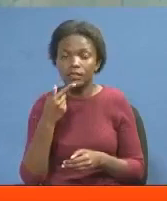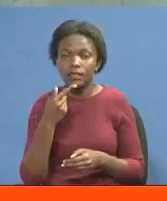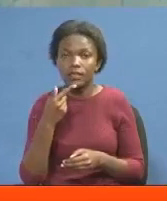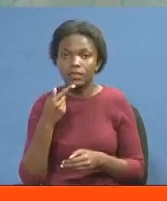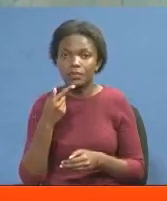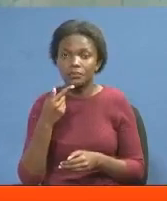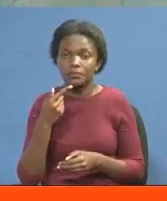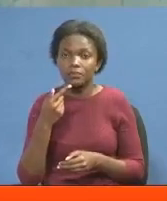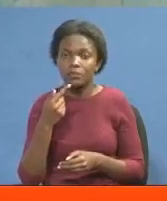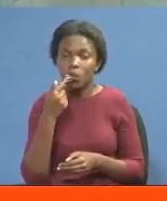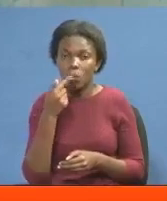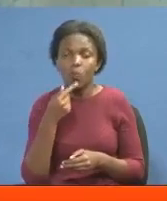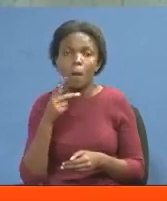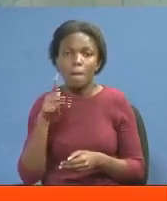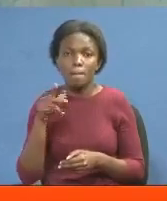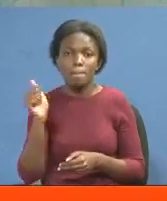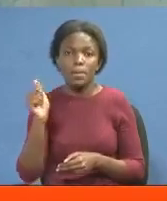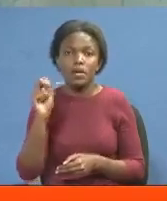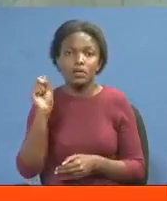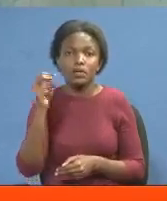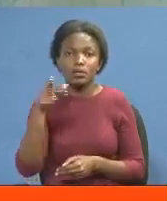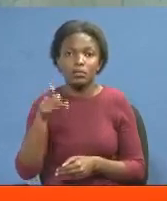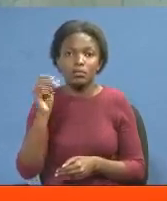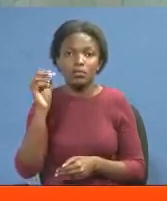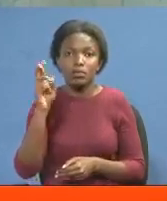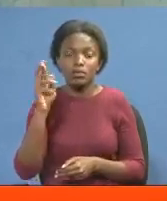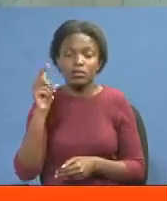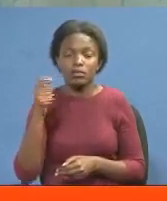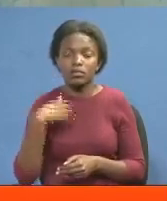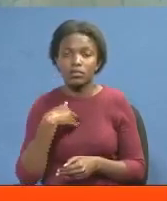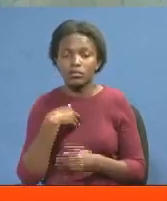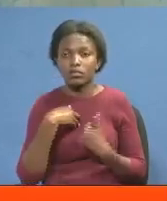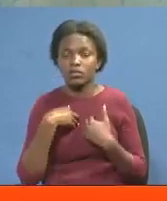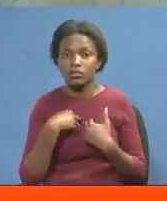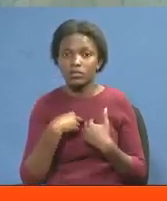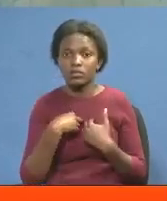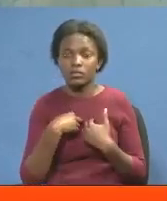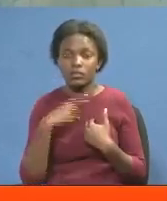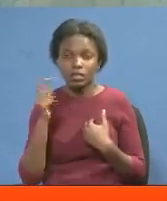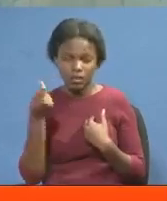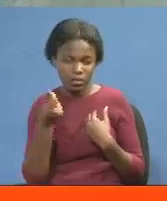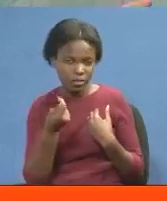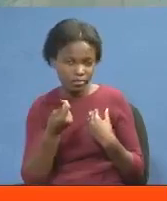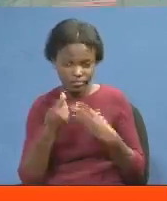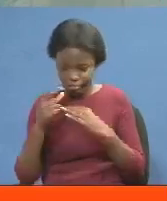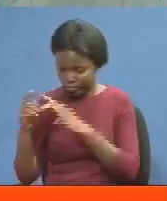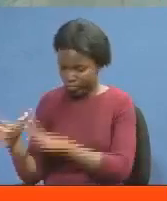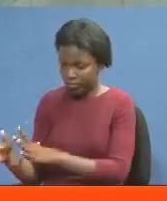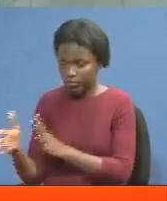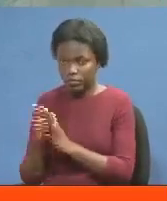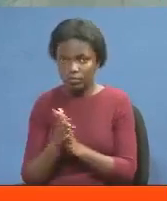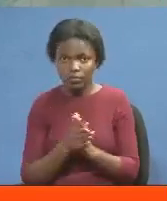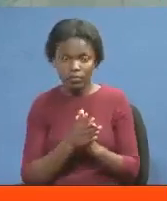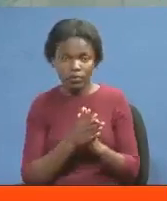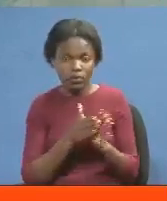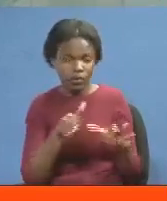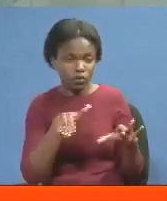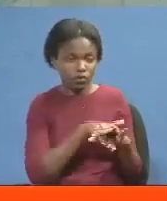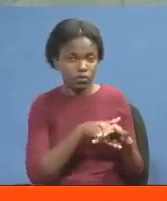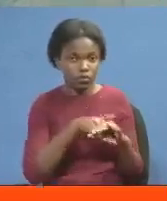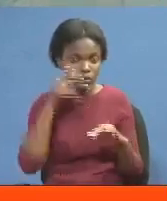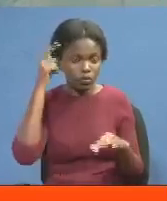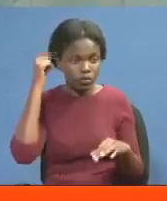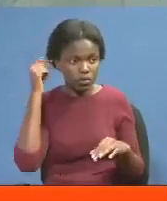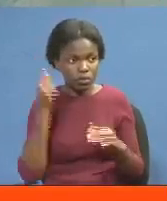now they are citizens who are coming back home, their line was finished. I mean, there was no one in the line. He said, the other people who can join that line are